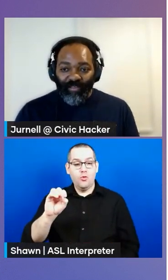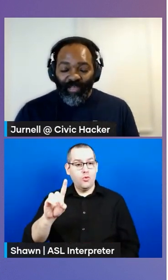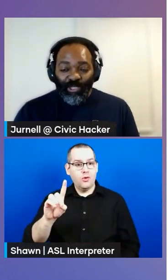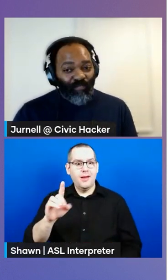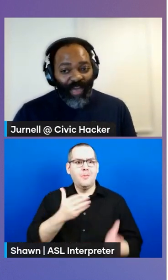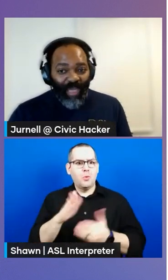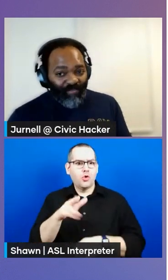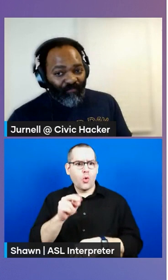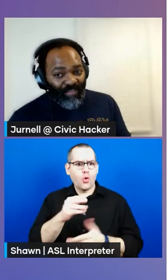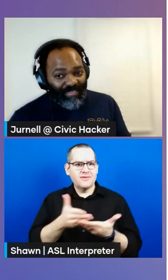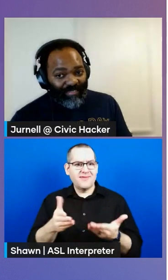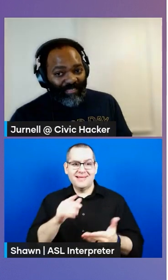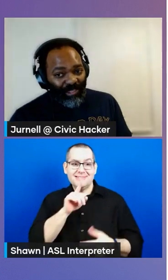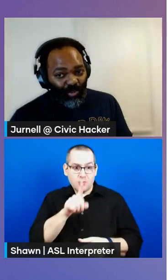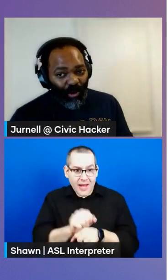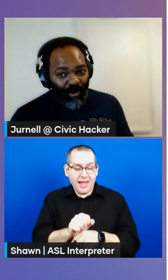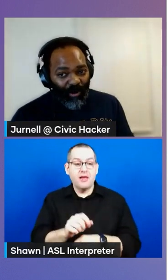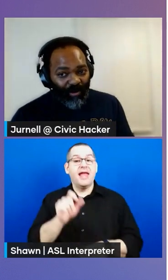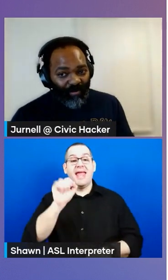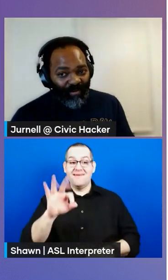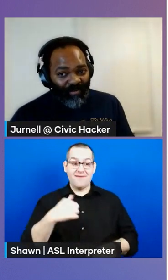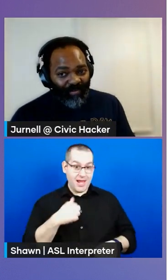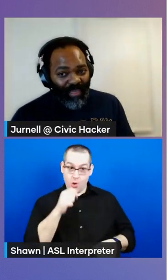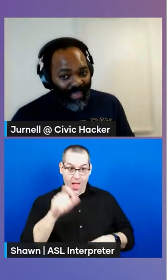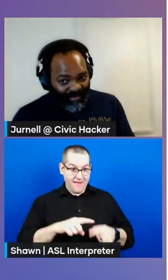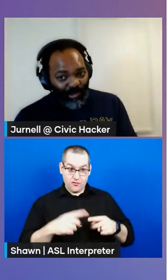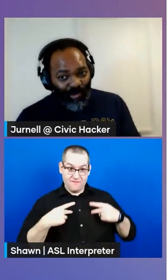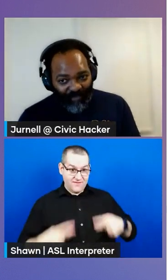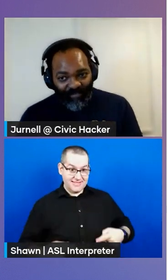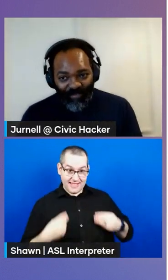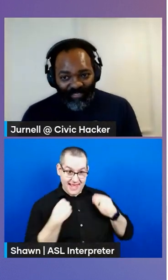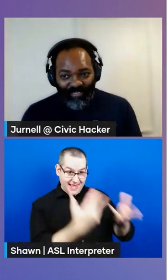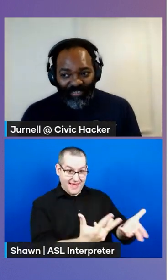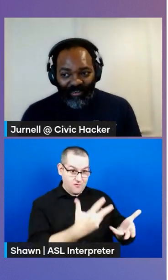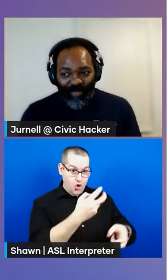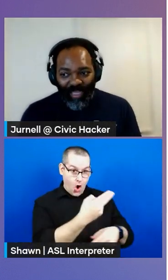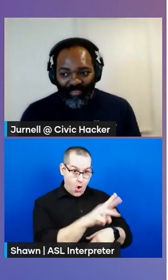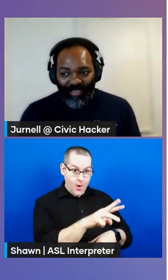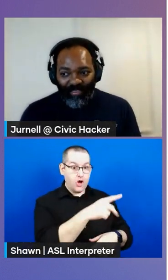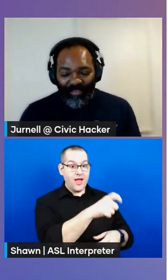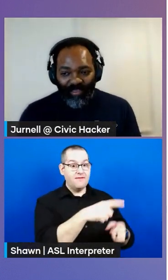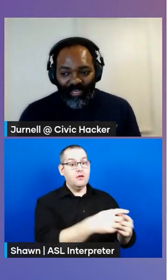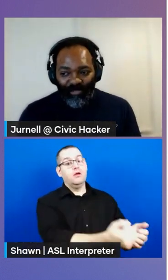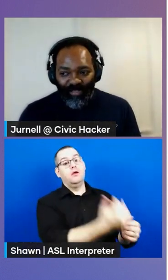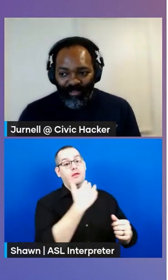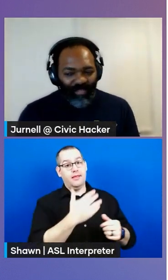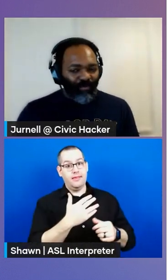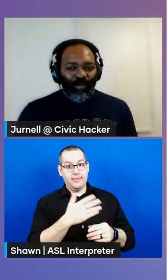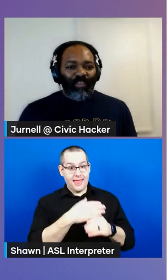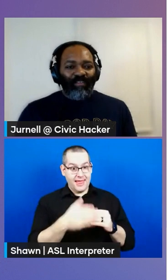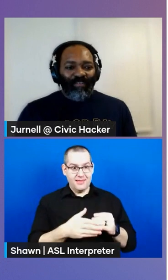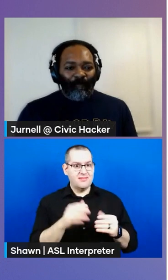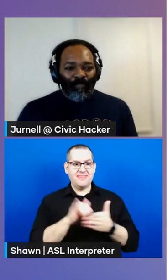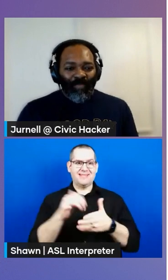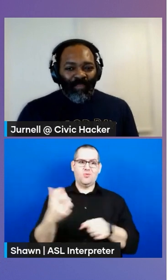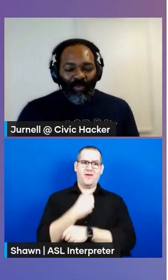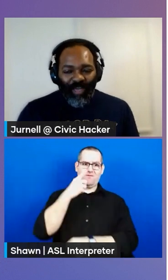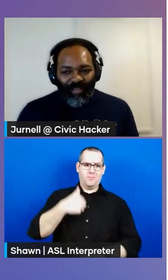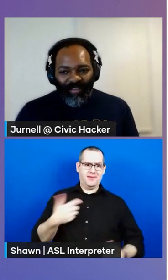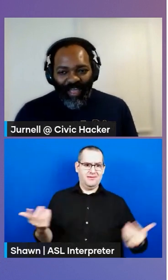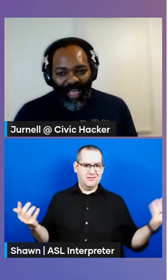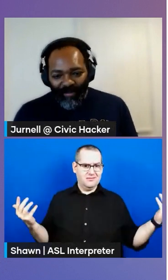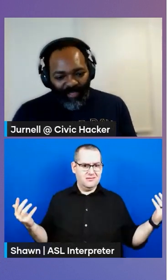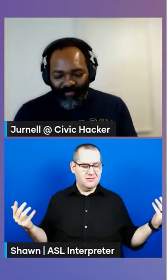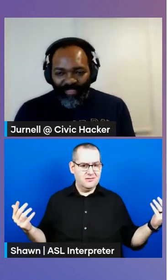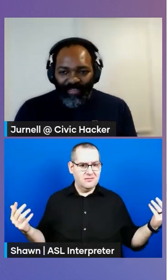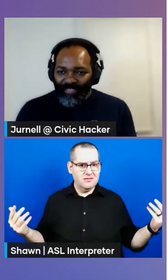reality. So if I don't have to physically send you hardware and you have to physically send it back at the end of the engagement, that's a win.